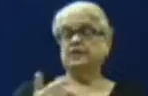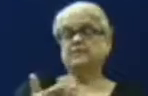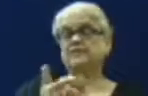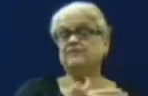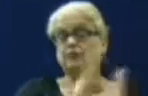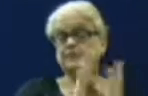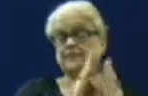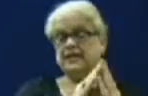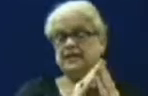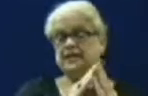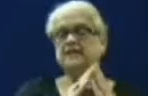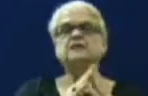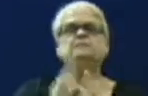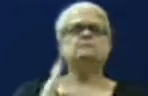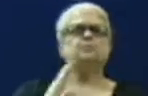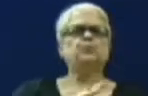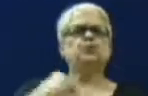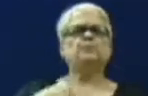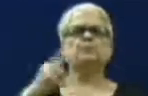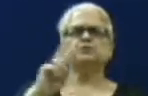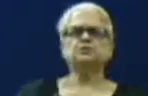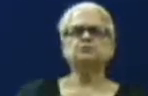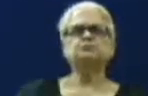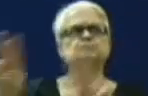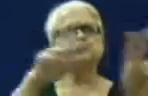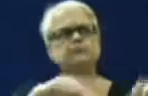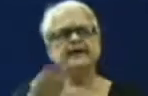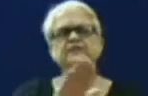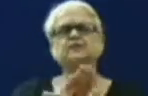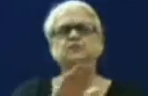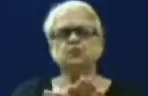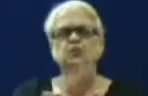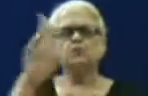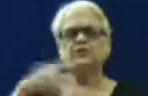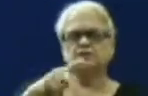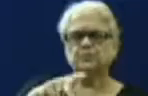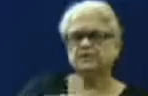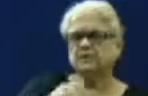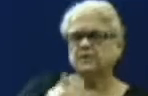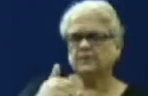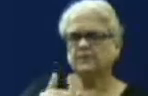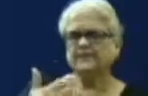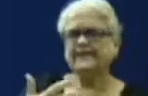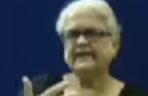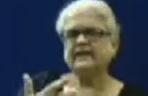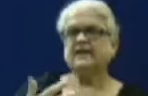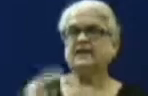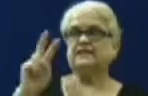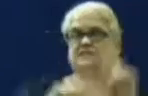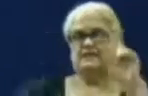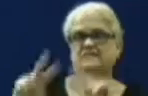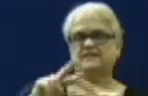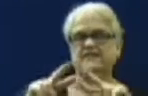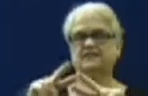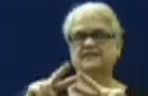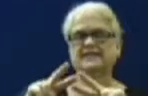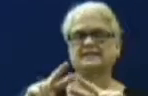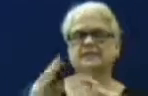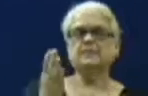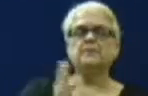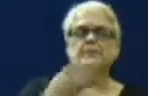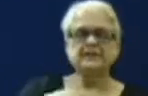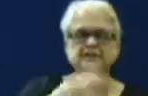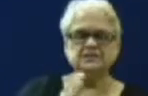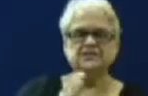school with Principal Jody Zeller and held work sessions to discuss the 2016 budget agenda, boundaries for the new elementary school at